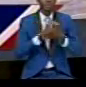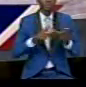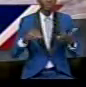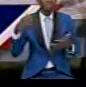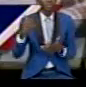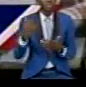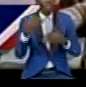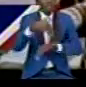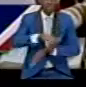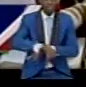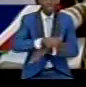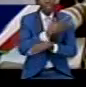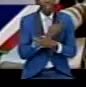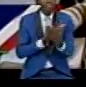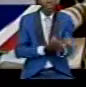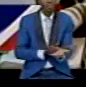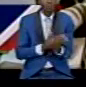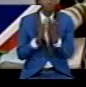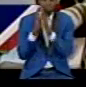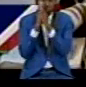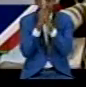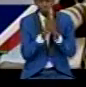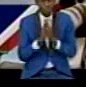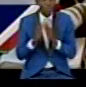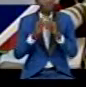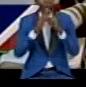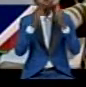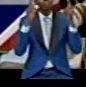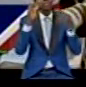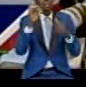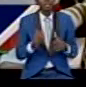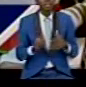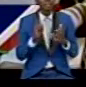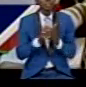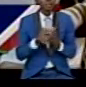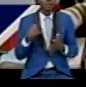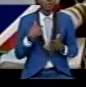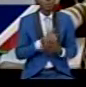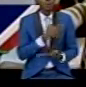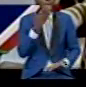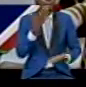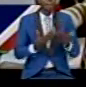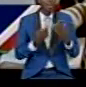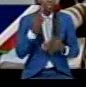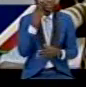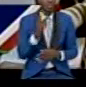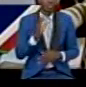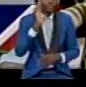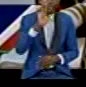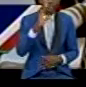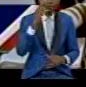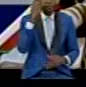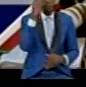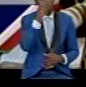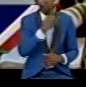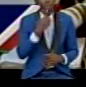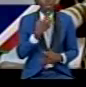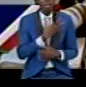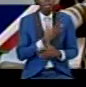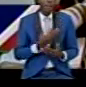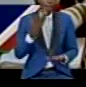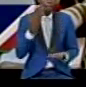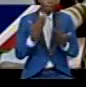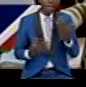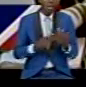and day praying exceedingly, that we might see your face and might